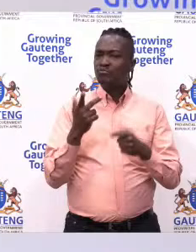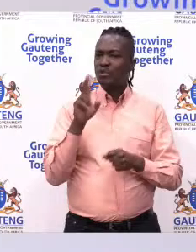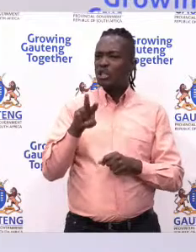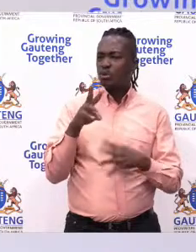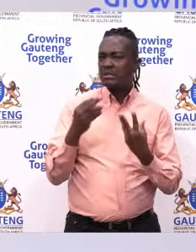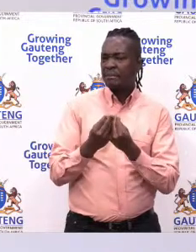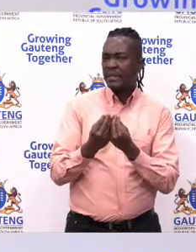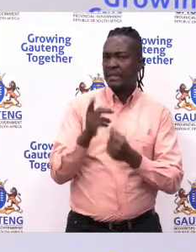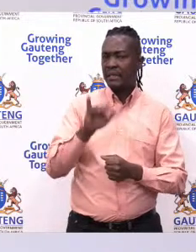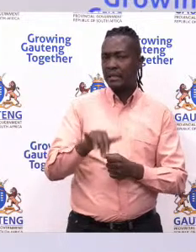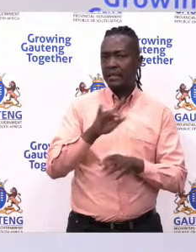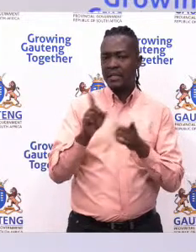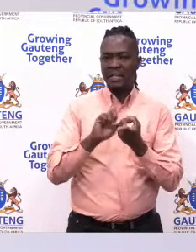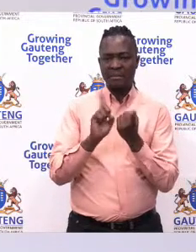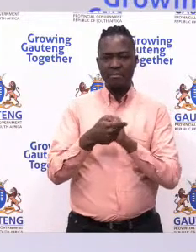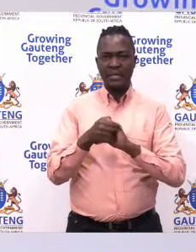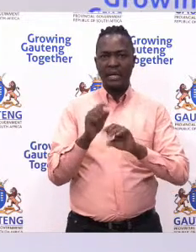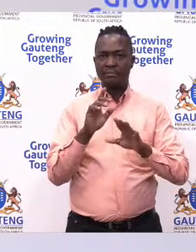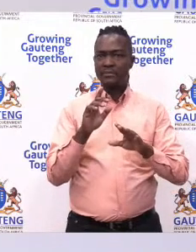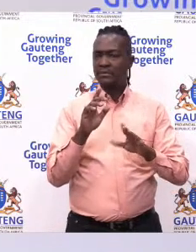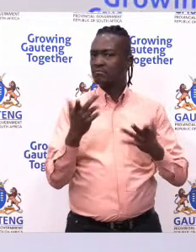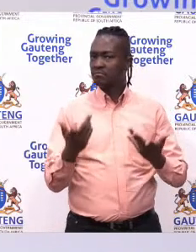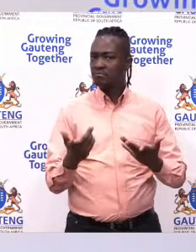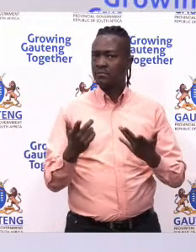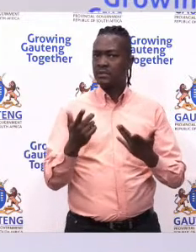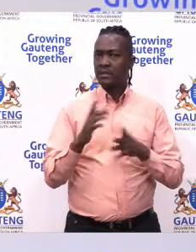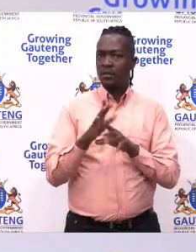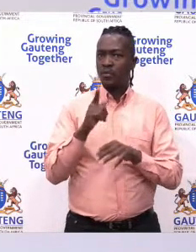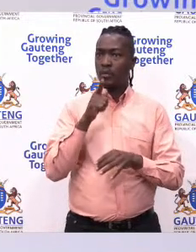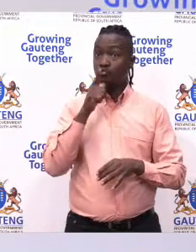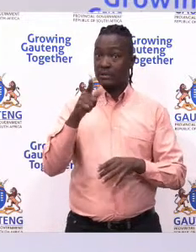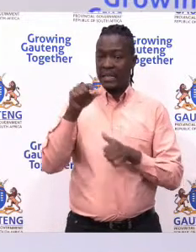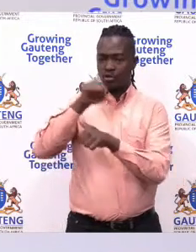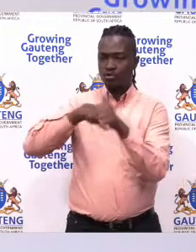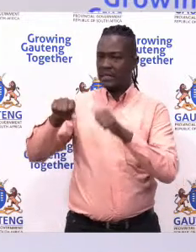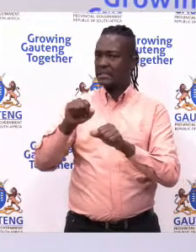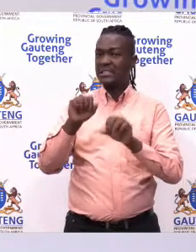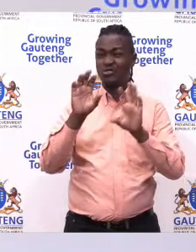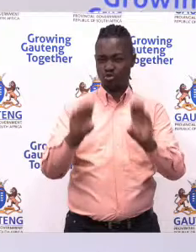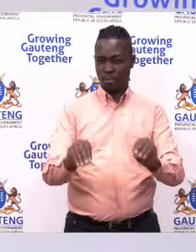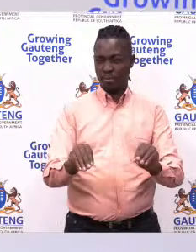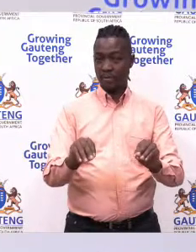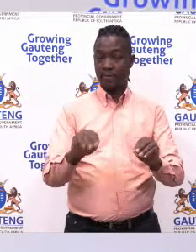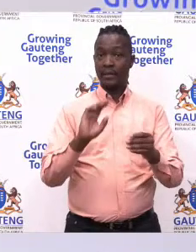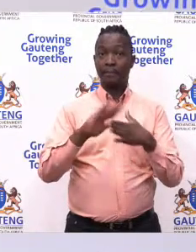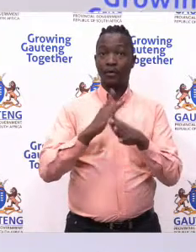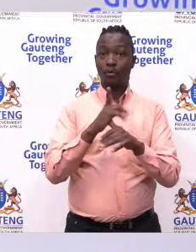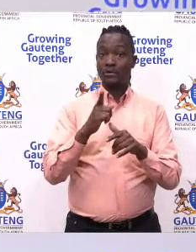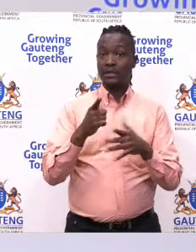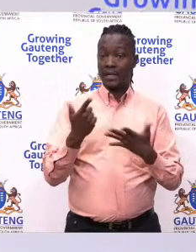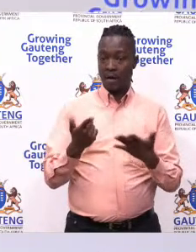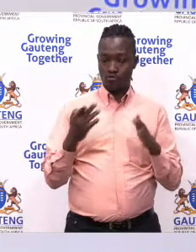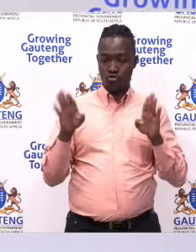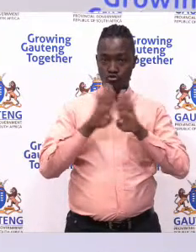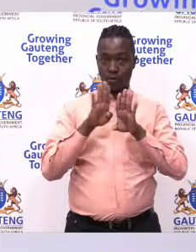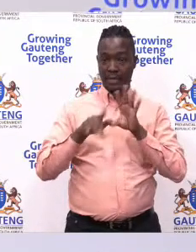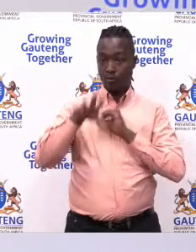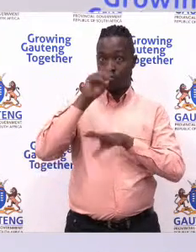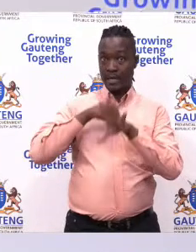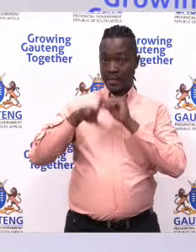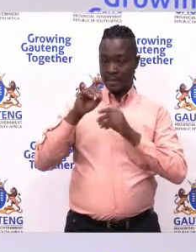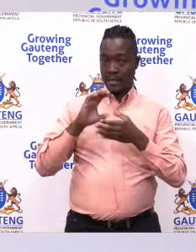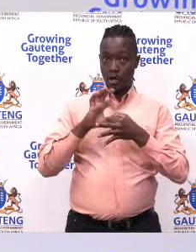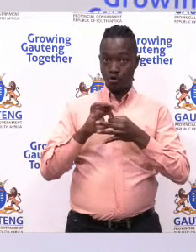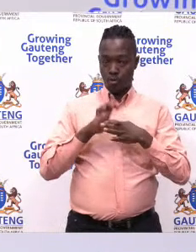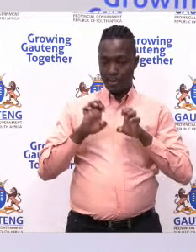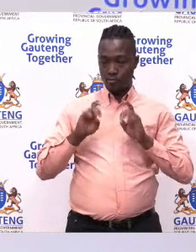that becomes an element that we want to warn society about, is that as a result of lockdown learning and home